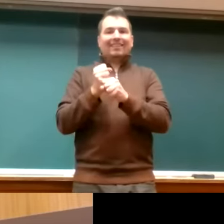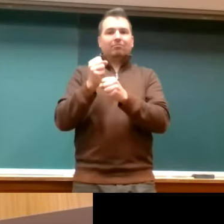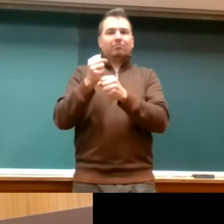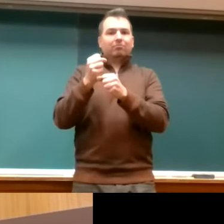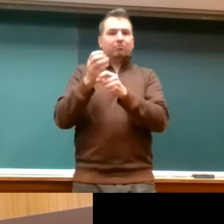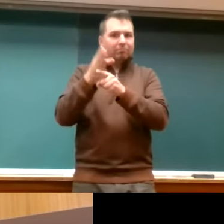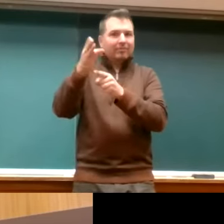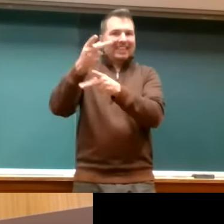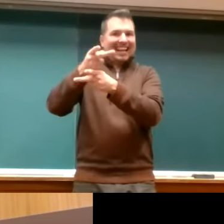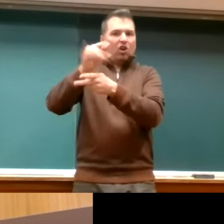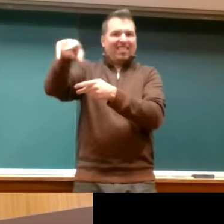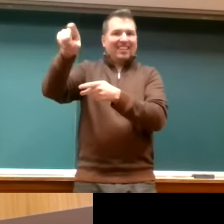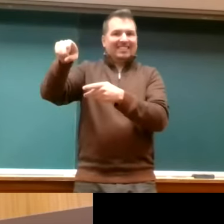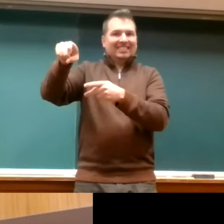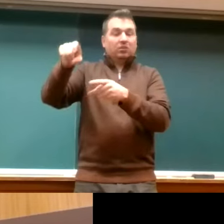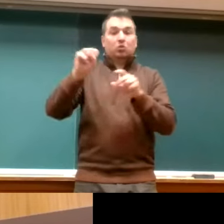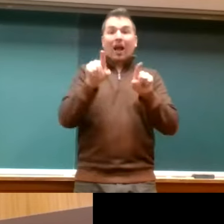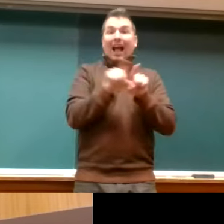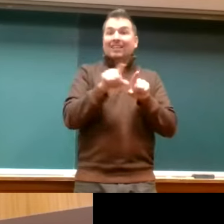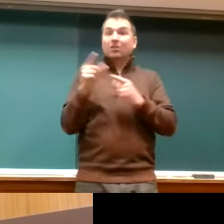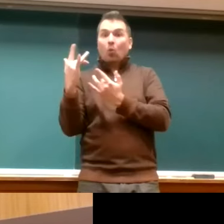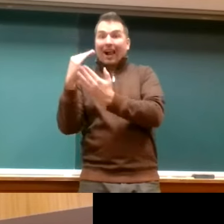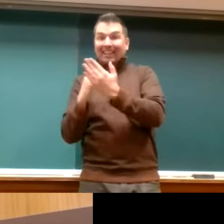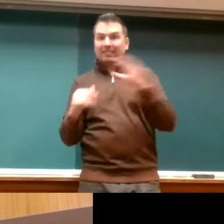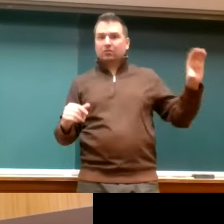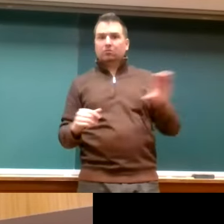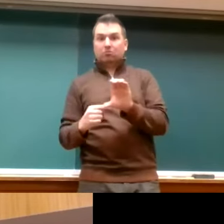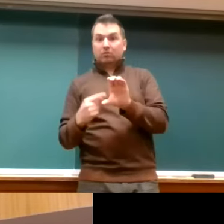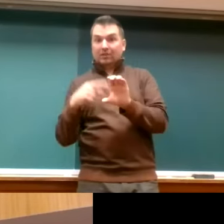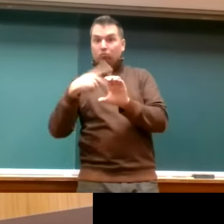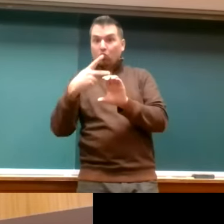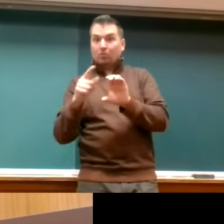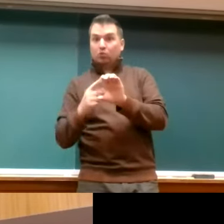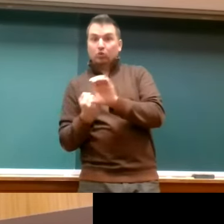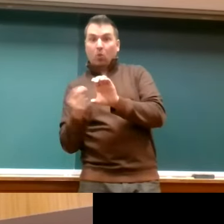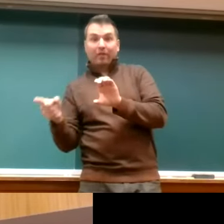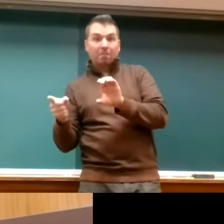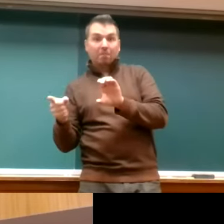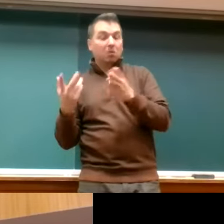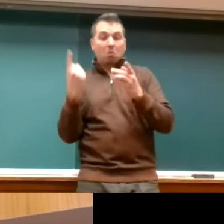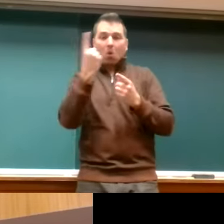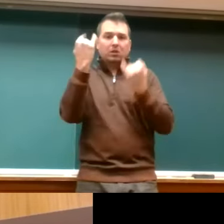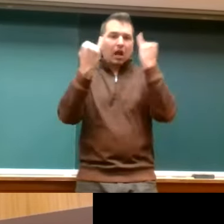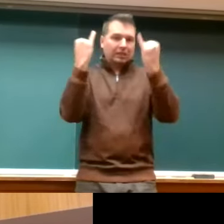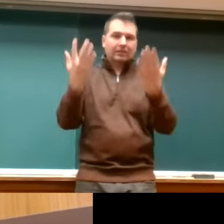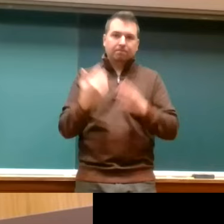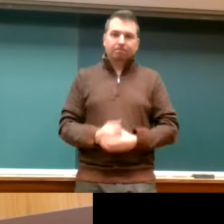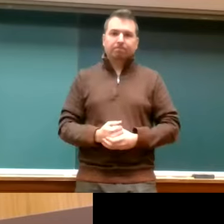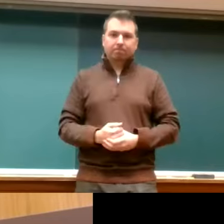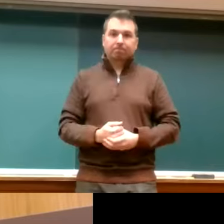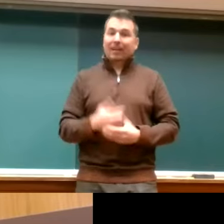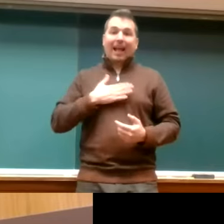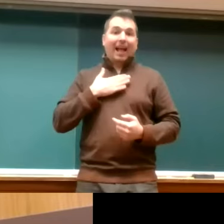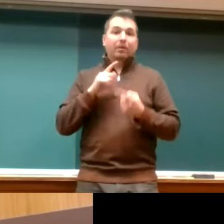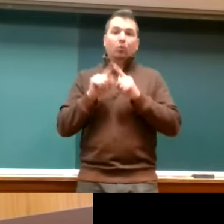particular way of incorporating it, I'm working on models both at the Mary Clinic and the psychiatry department. Okay. Wise care. I'm happy to